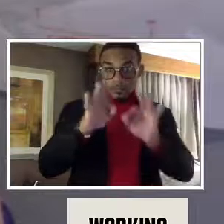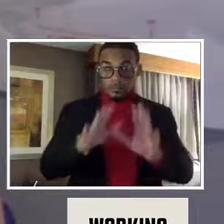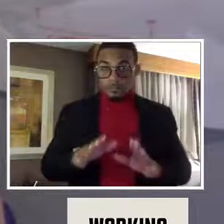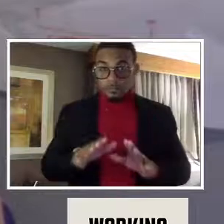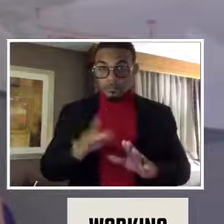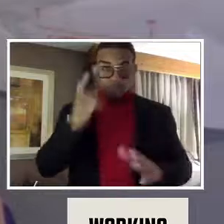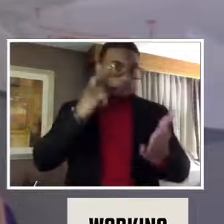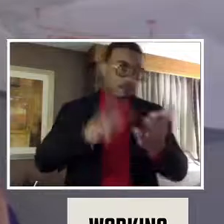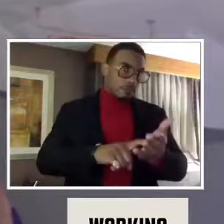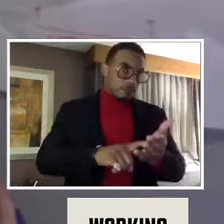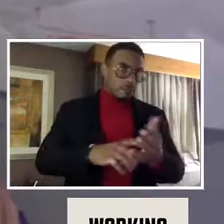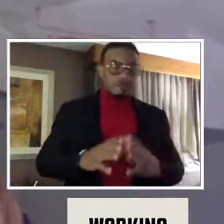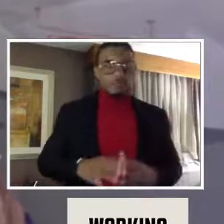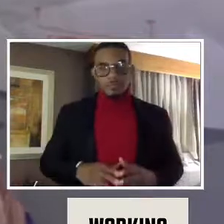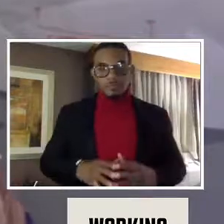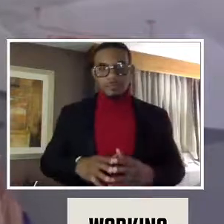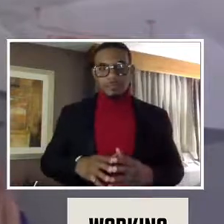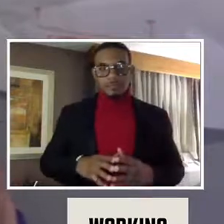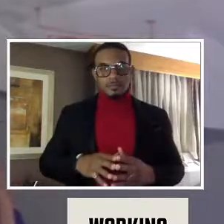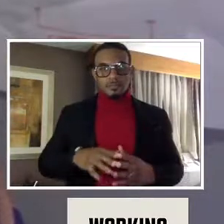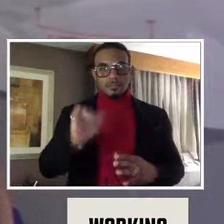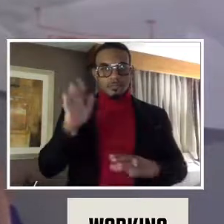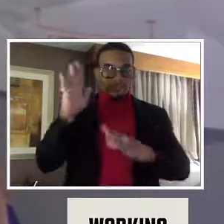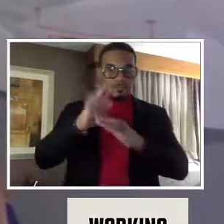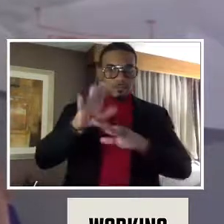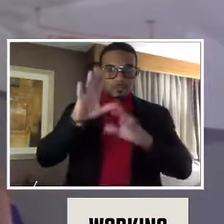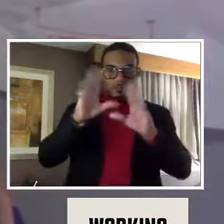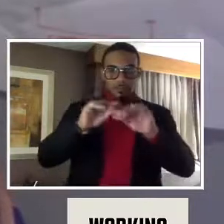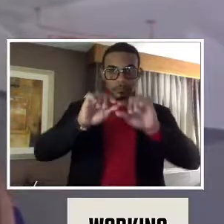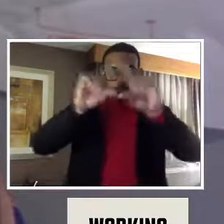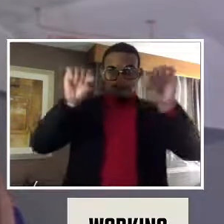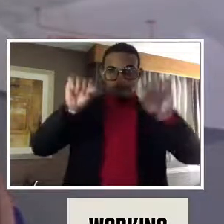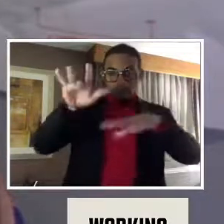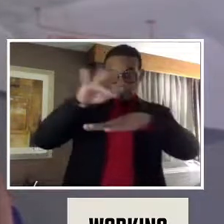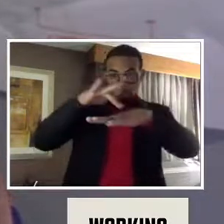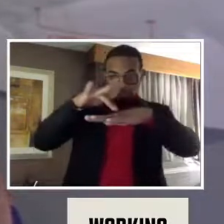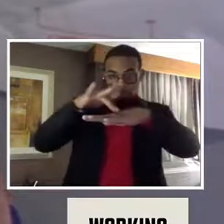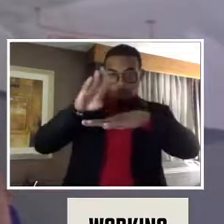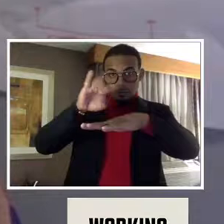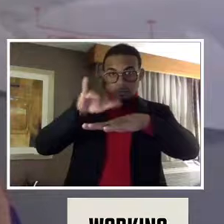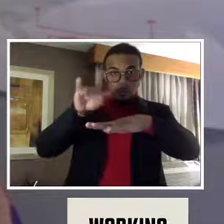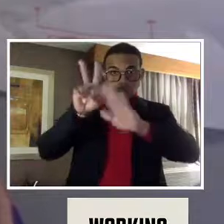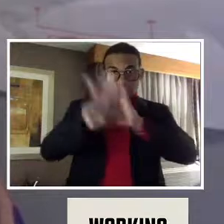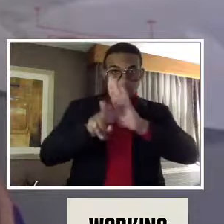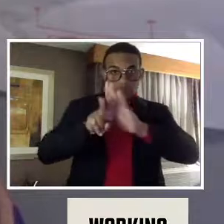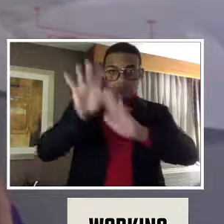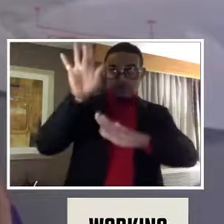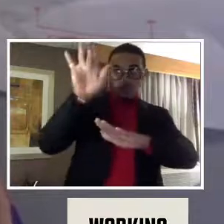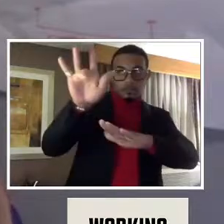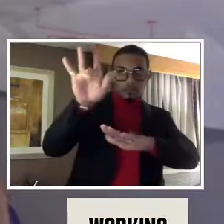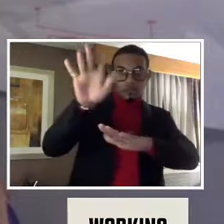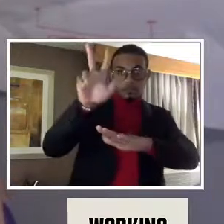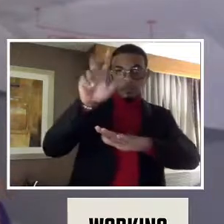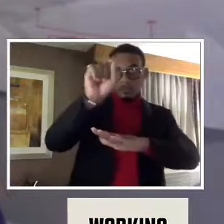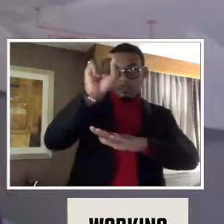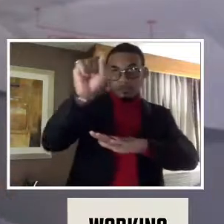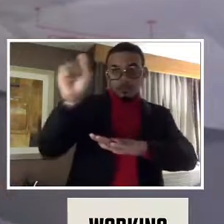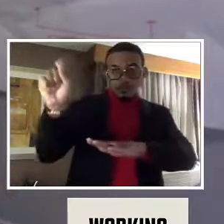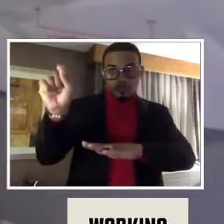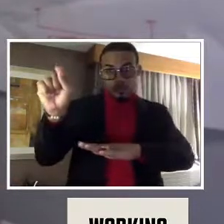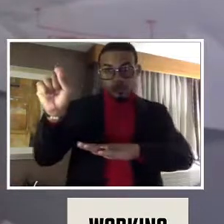interpreter, shout out, at the top of your meeting window. Hover your mouse over Billy's video and click the 3